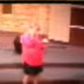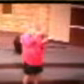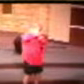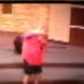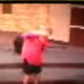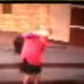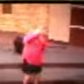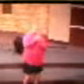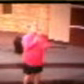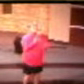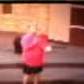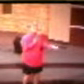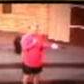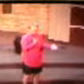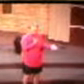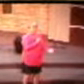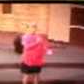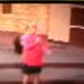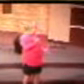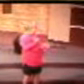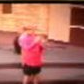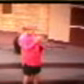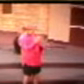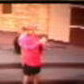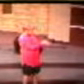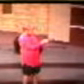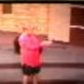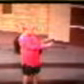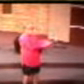It was I who taught you to walk,